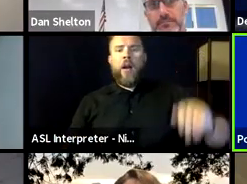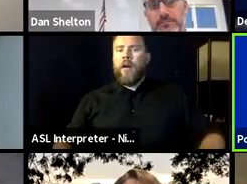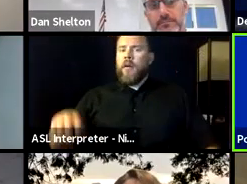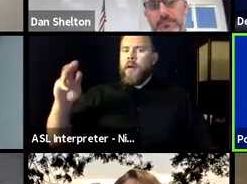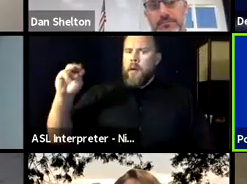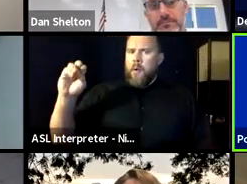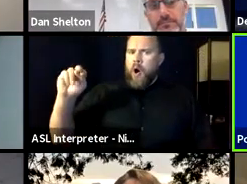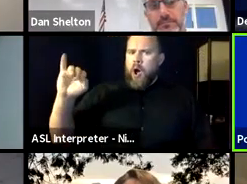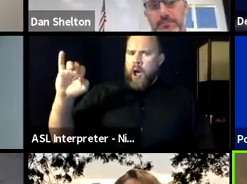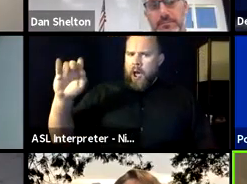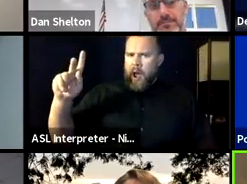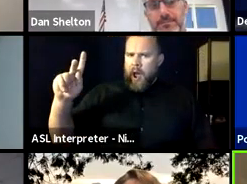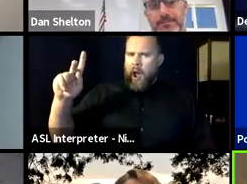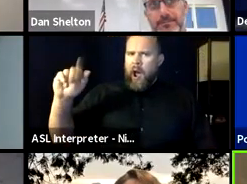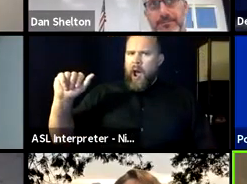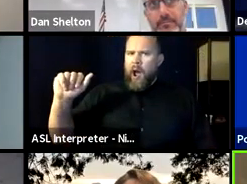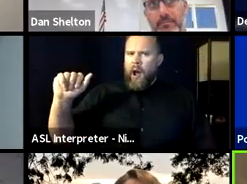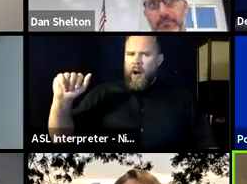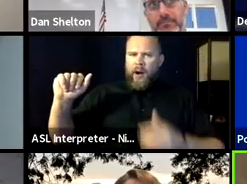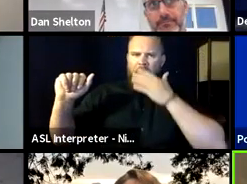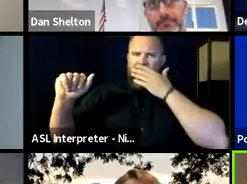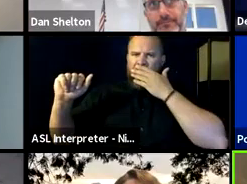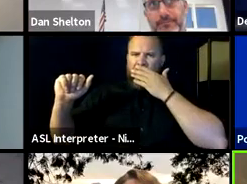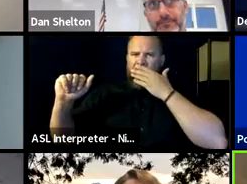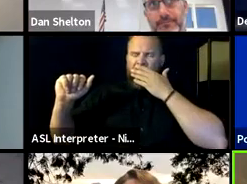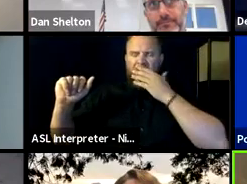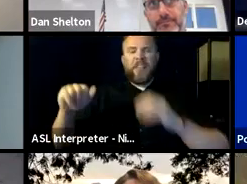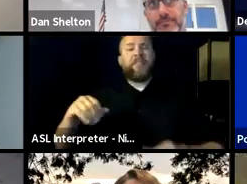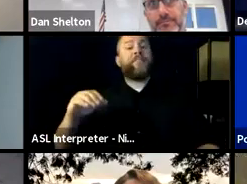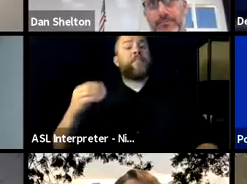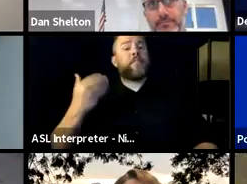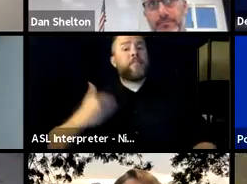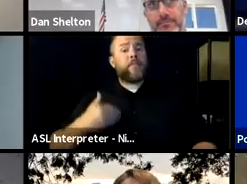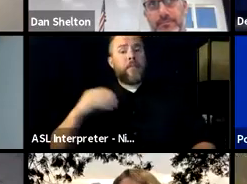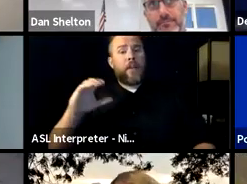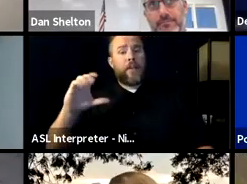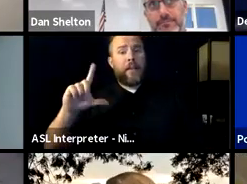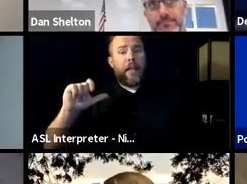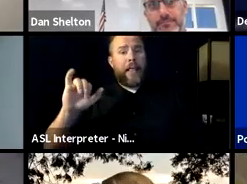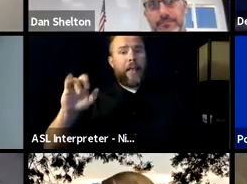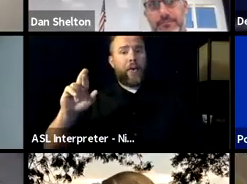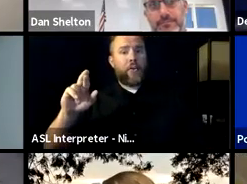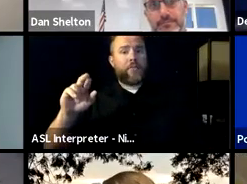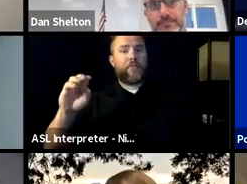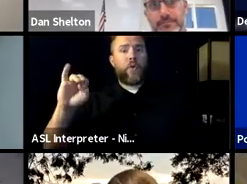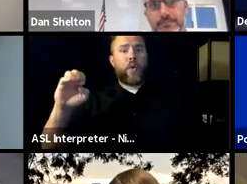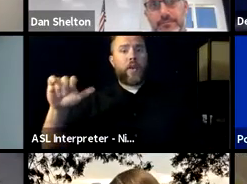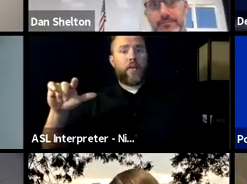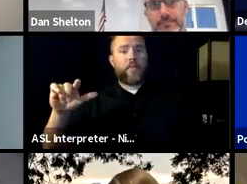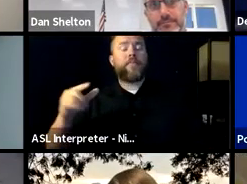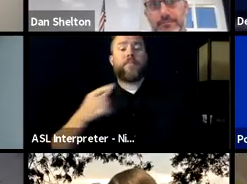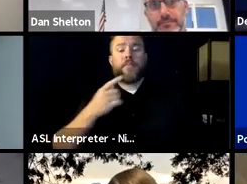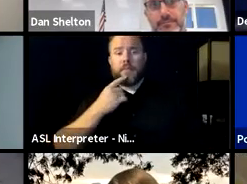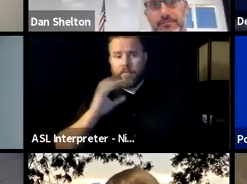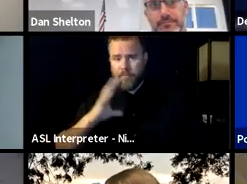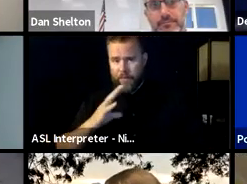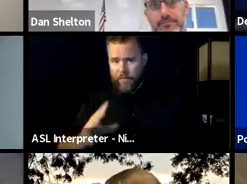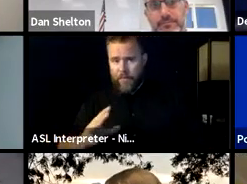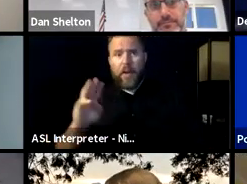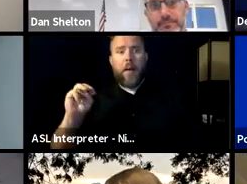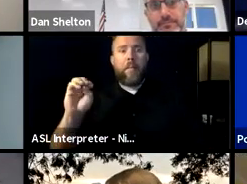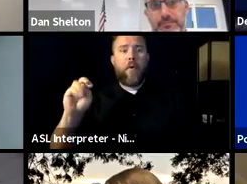legislative committee. This is Claire O'Neill, I second. It's been moved and seconded that Monica Moriak serve as our representative